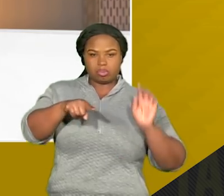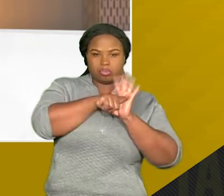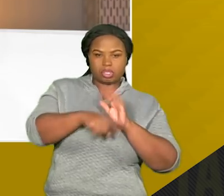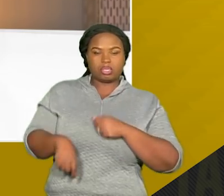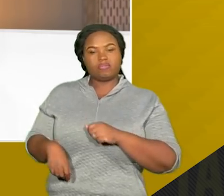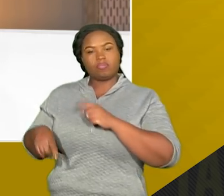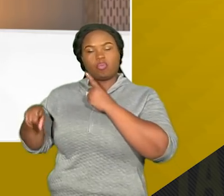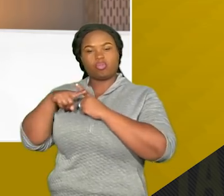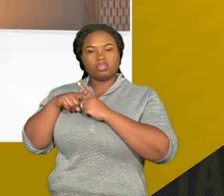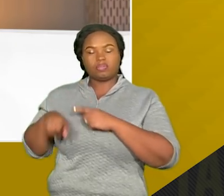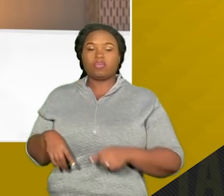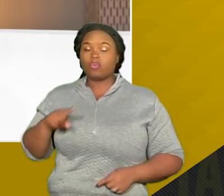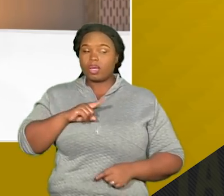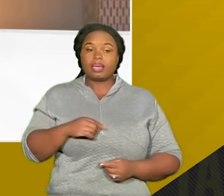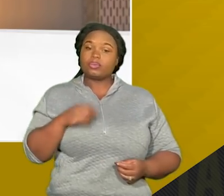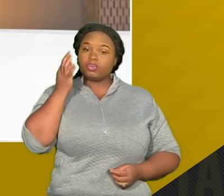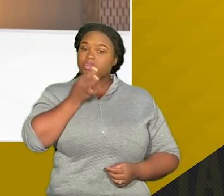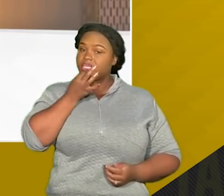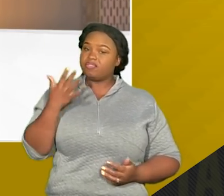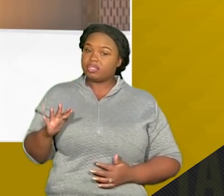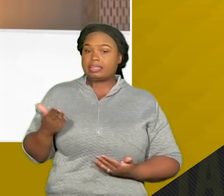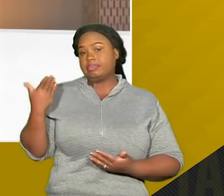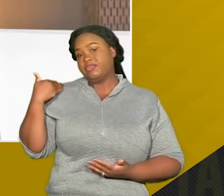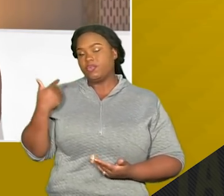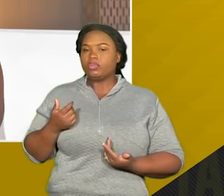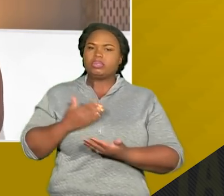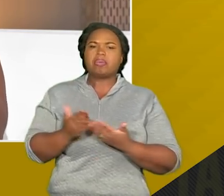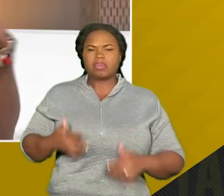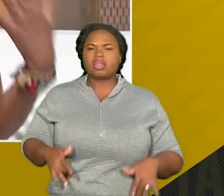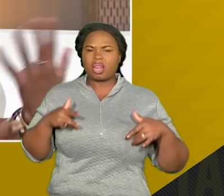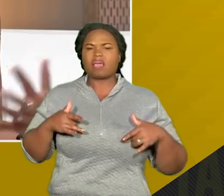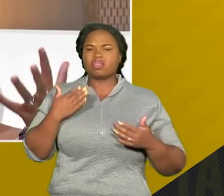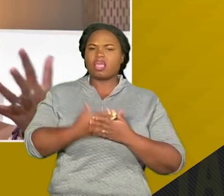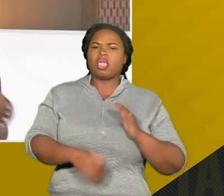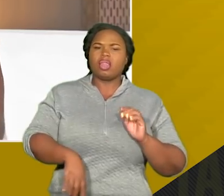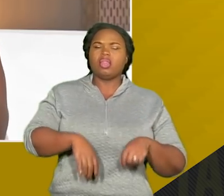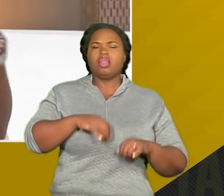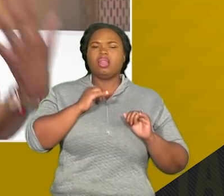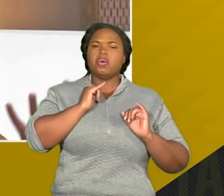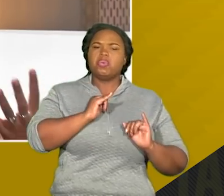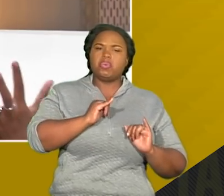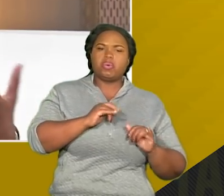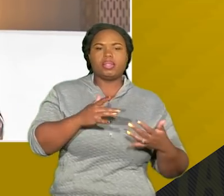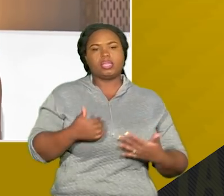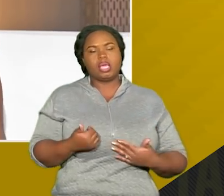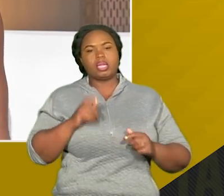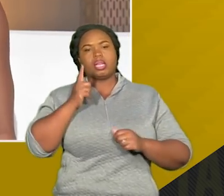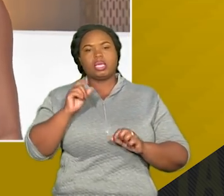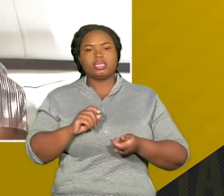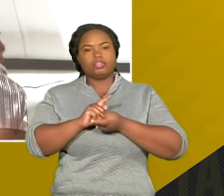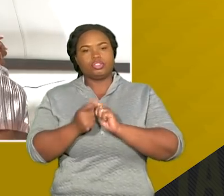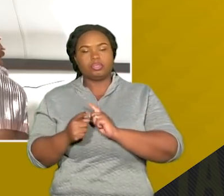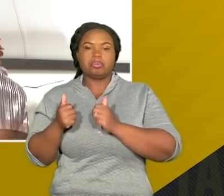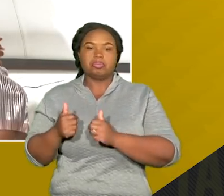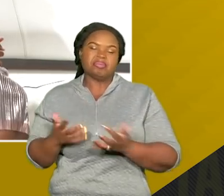that seasonal bad luck that you speak of. As much as you say that you can't have or be in the light all the time or be popular all the time. Ngesikhathi gogo